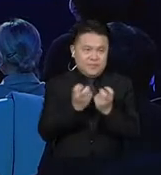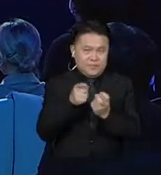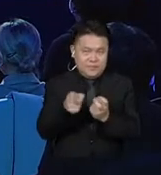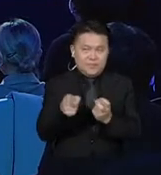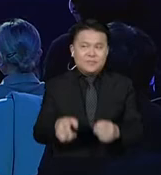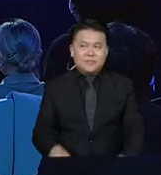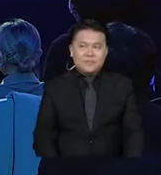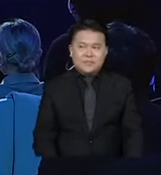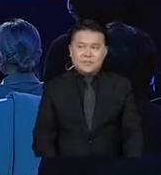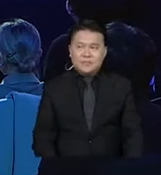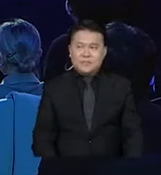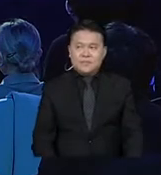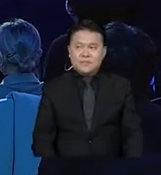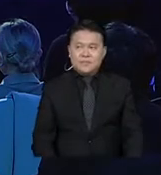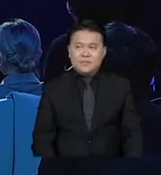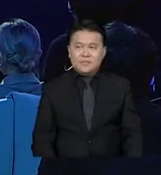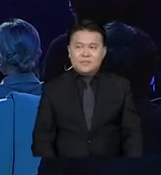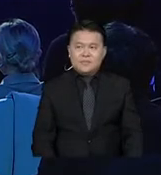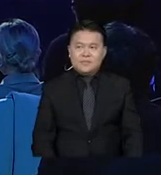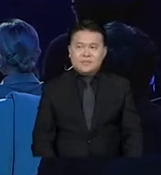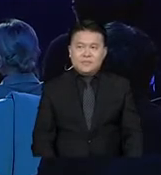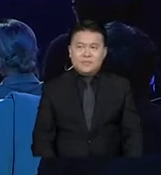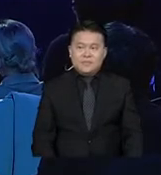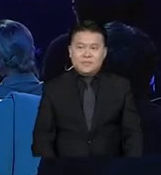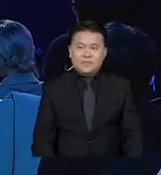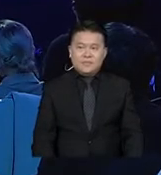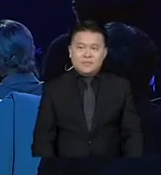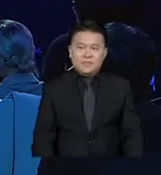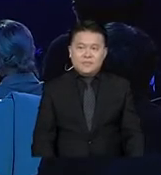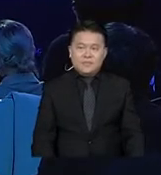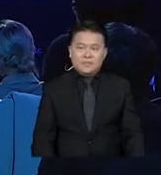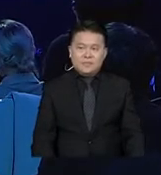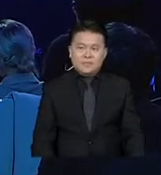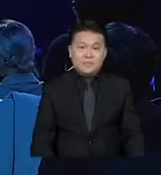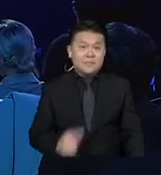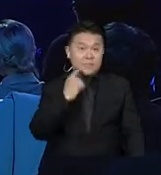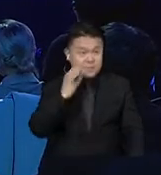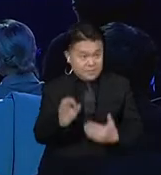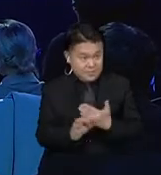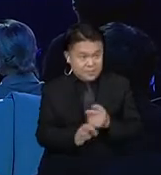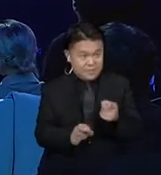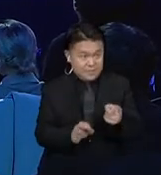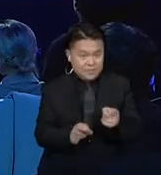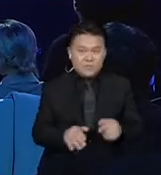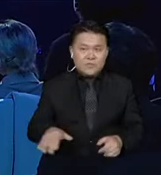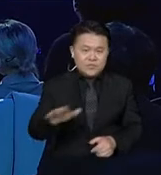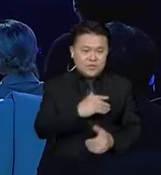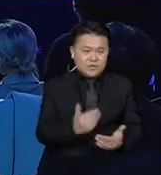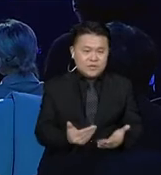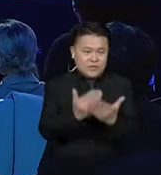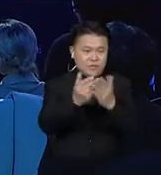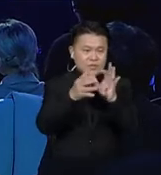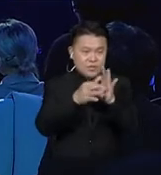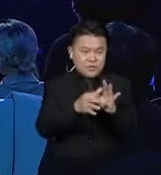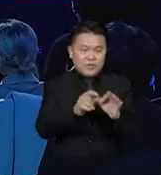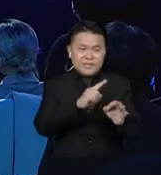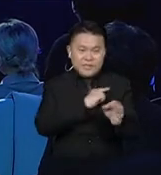Okay, but if we're the friendliest species of human to have evolved, how do we explain what we see in the news?